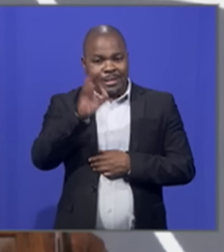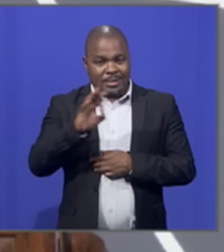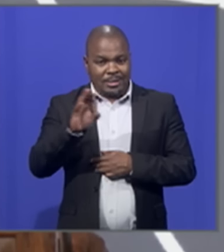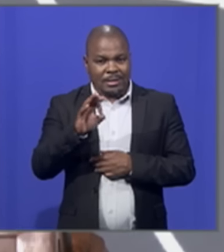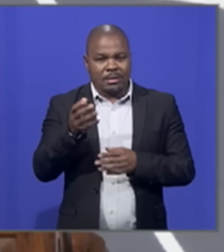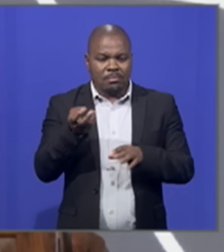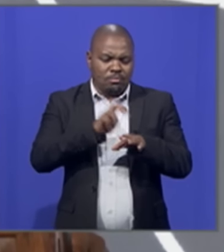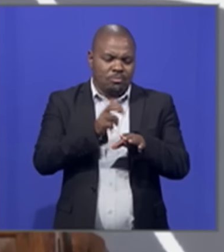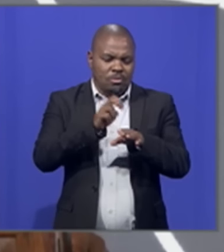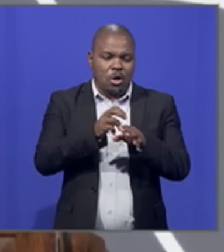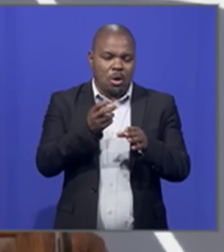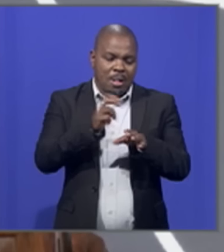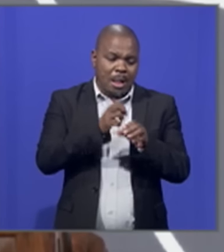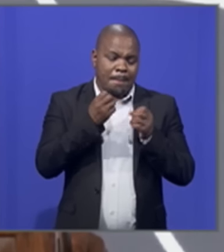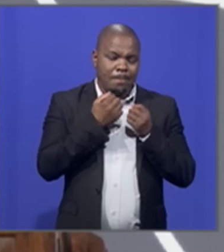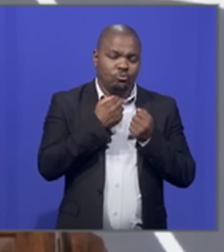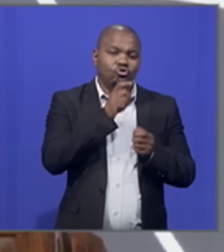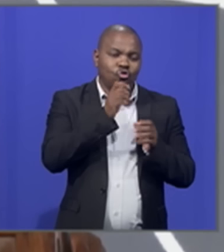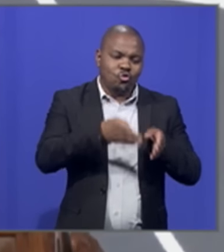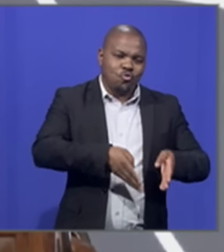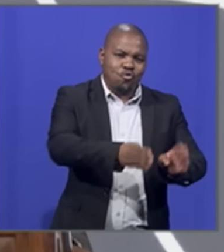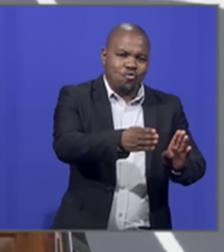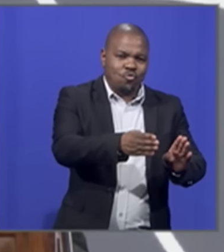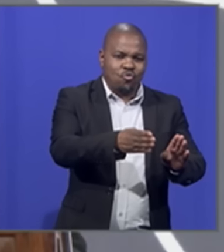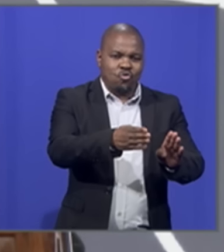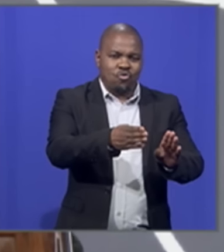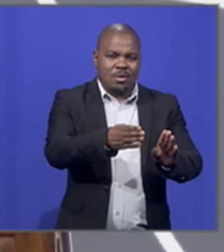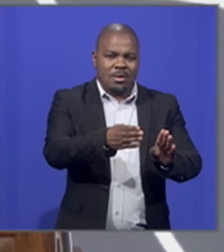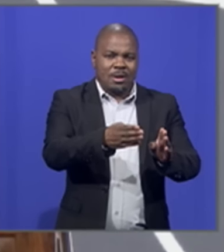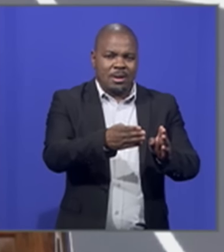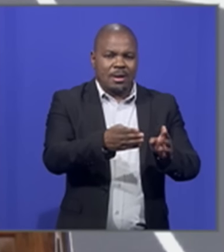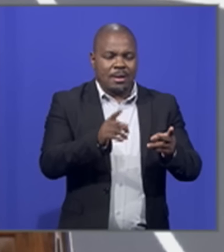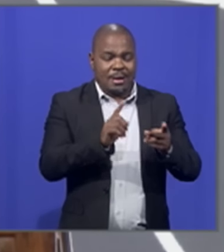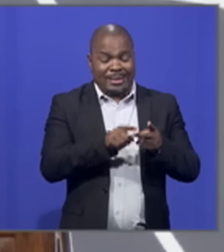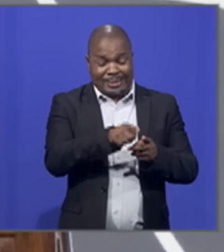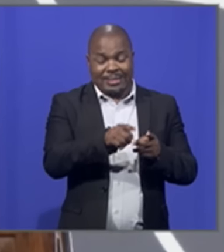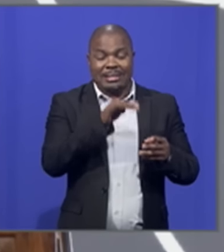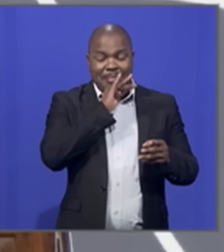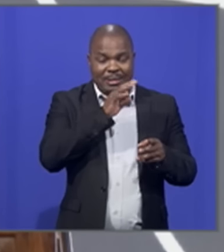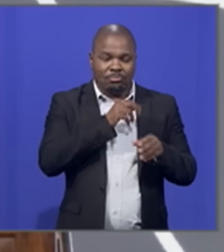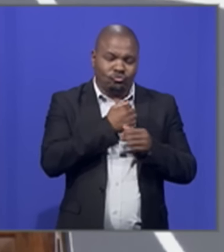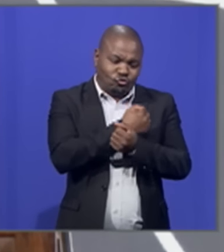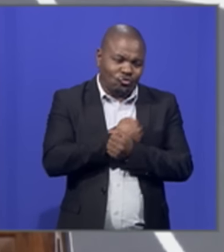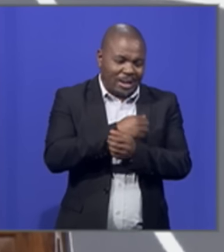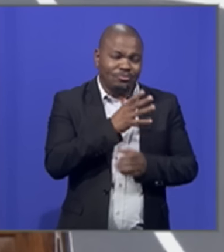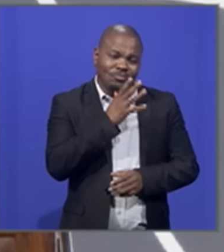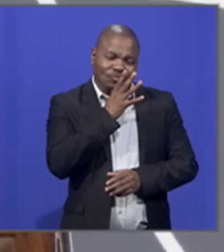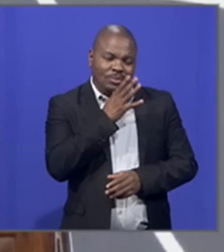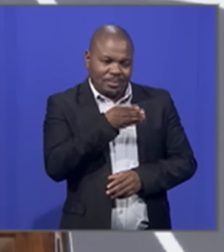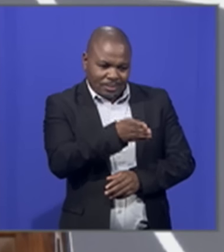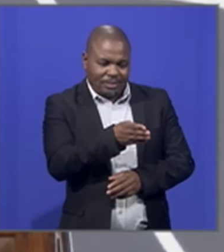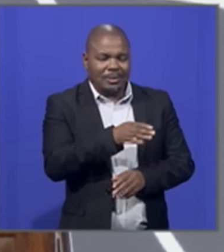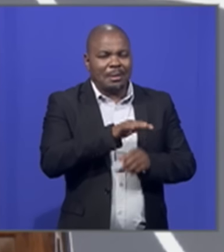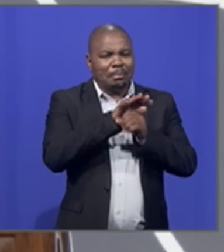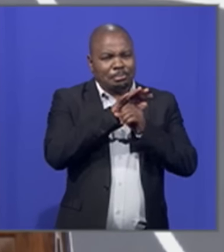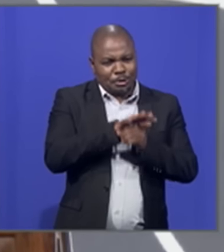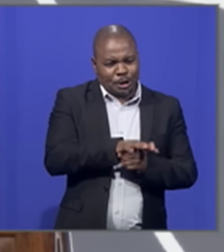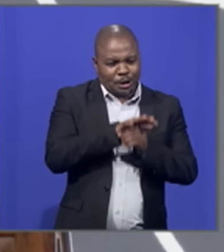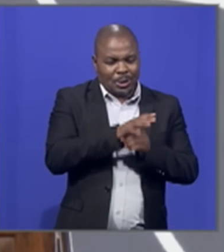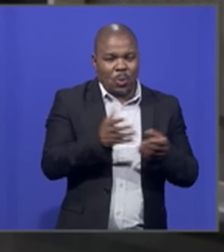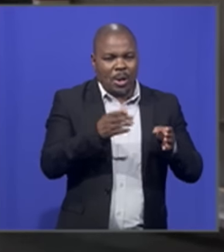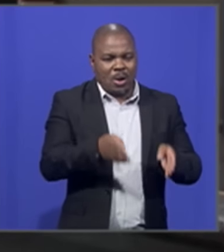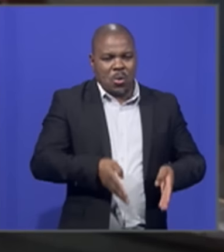on road rather. This places immense pressure and strain on